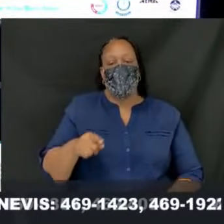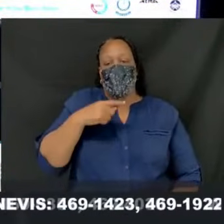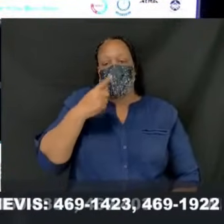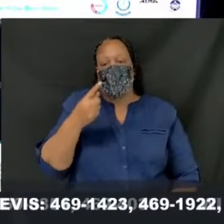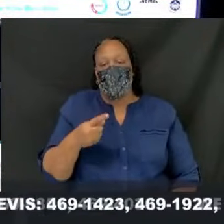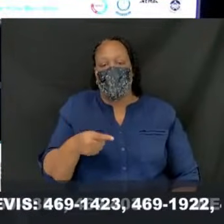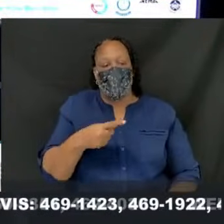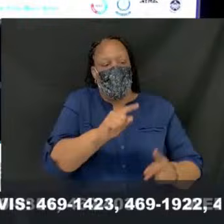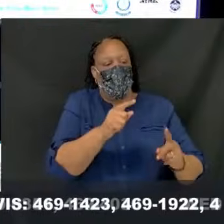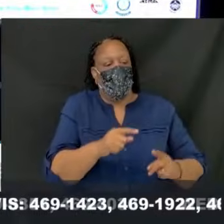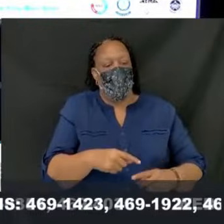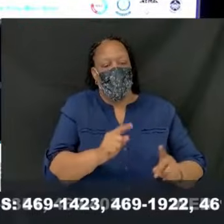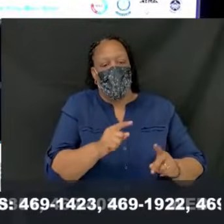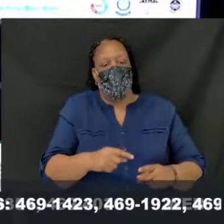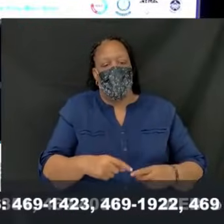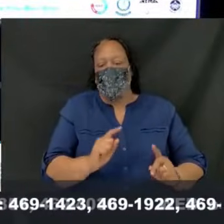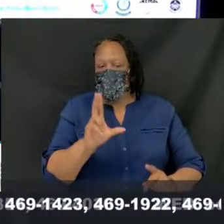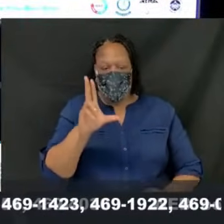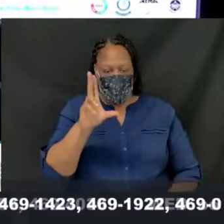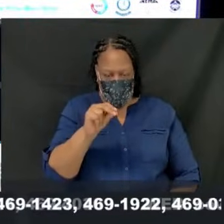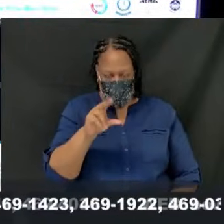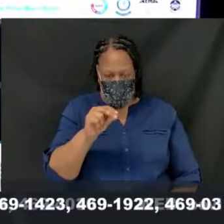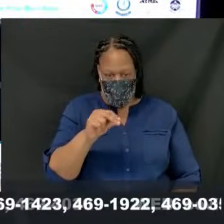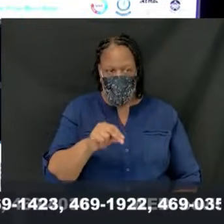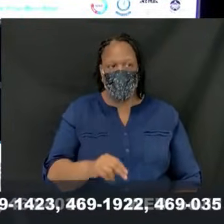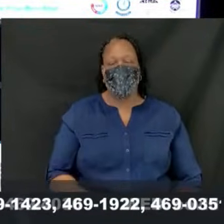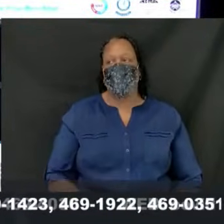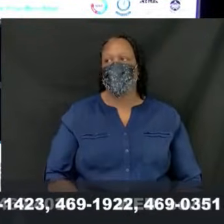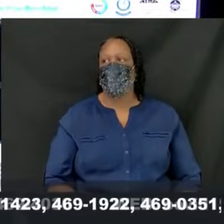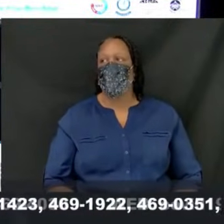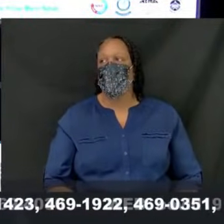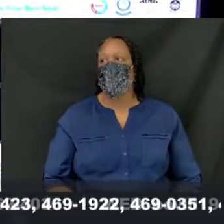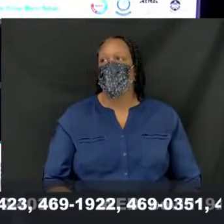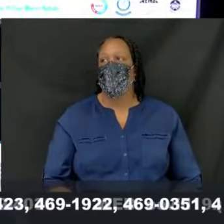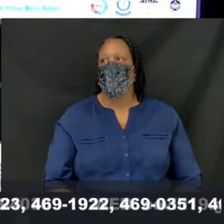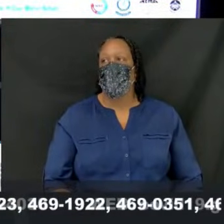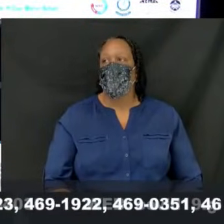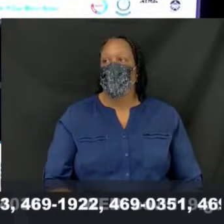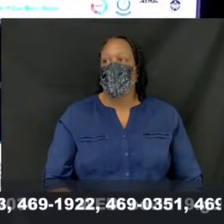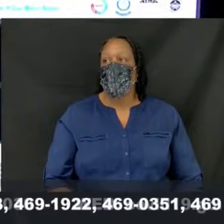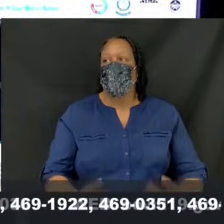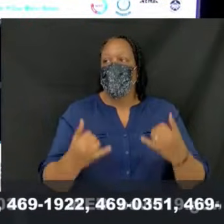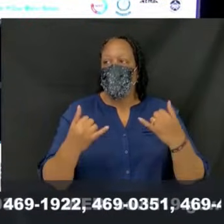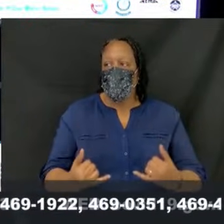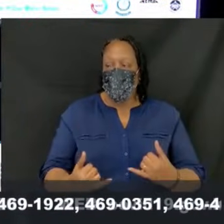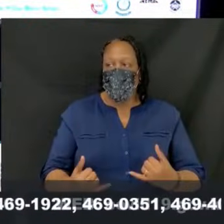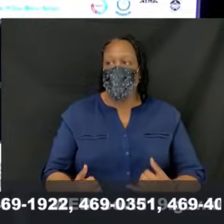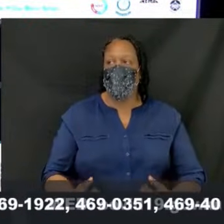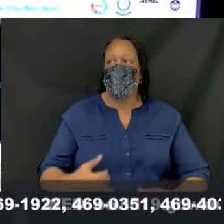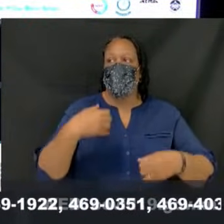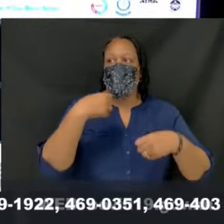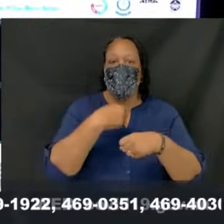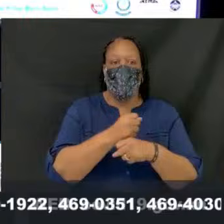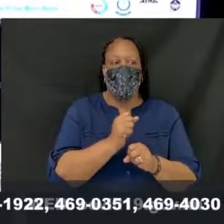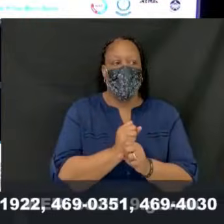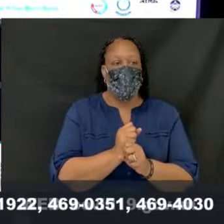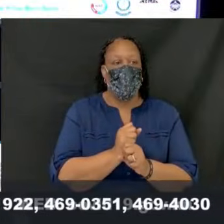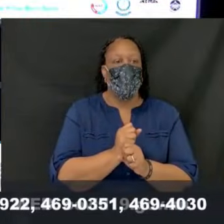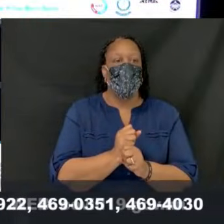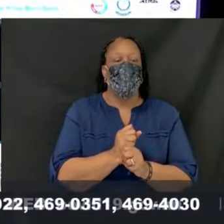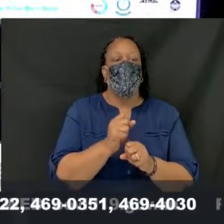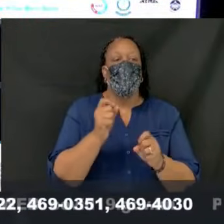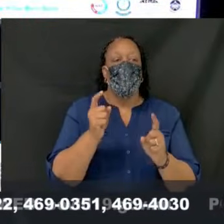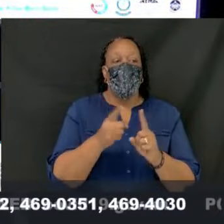of the recommendations that we will be putting before the cabinet. For example, I know the Minister of Entertainment is here, and she's